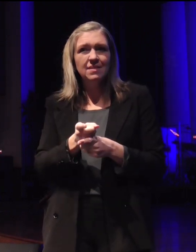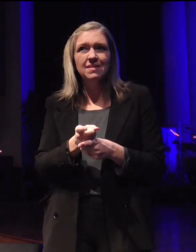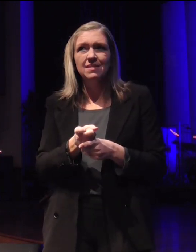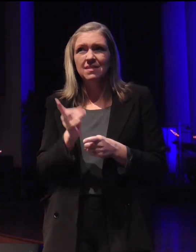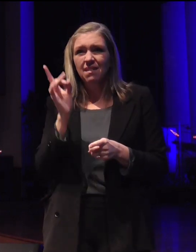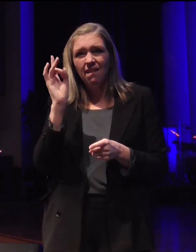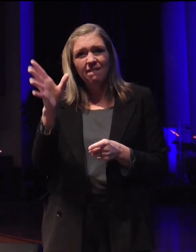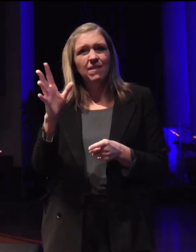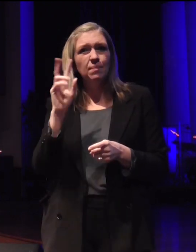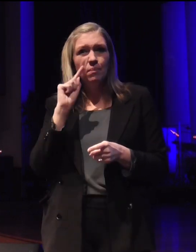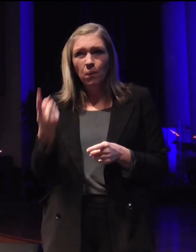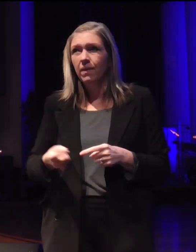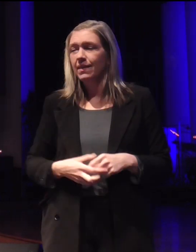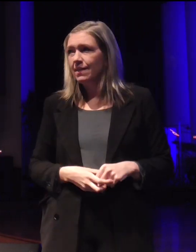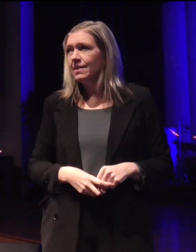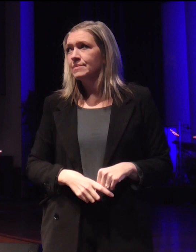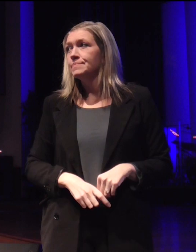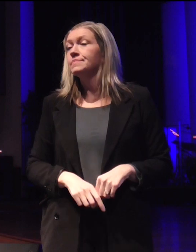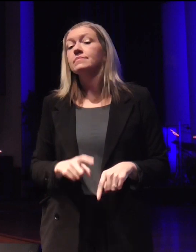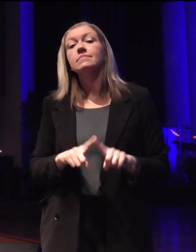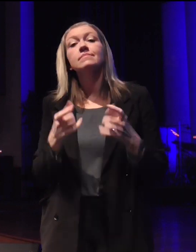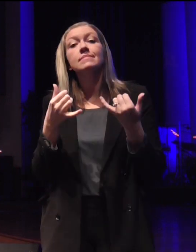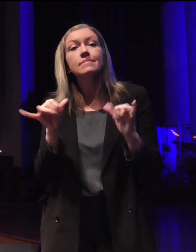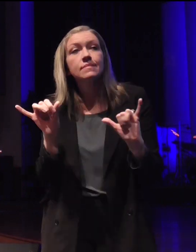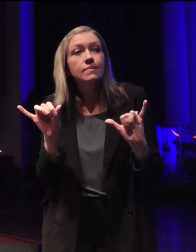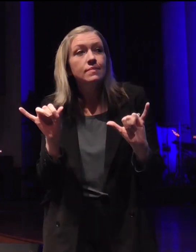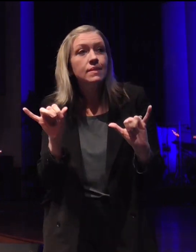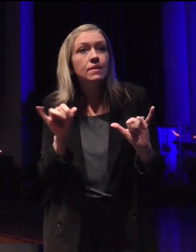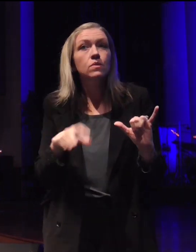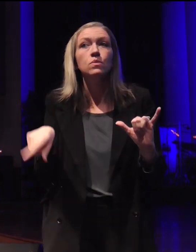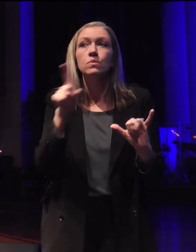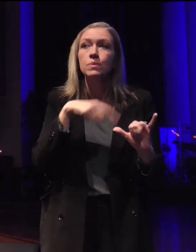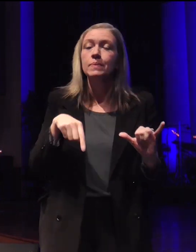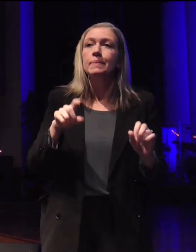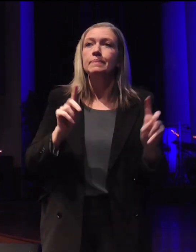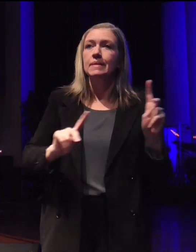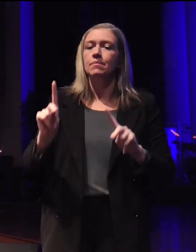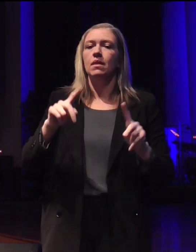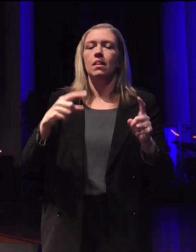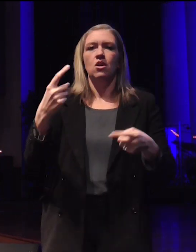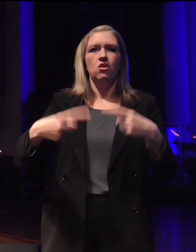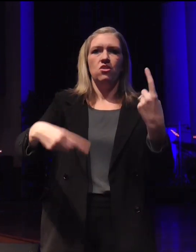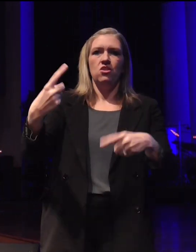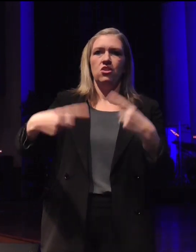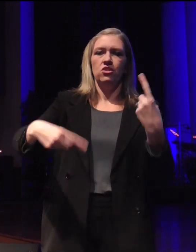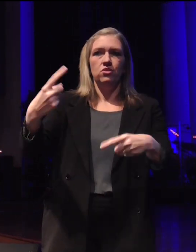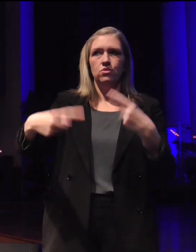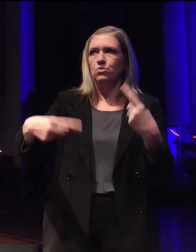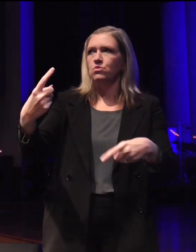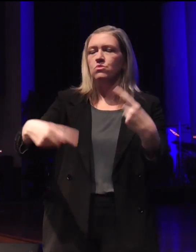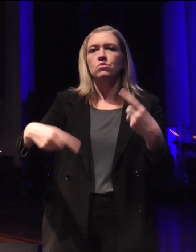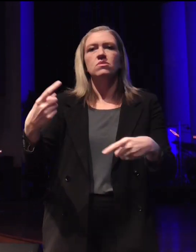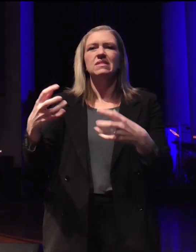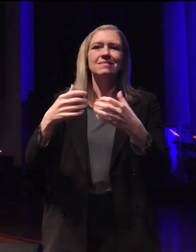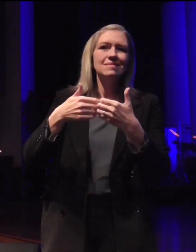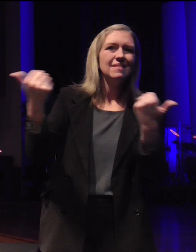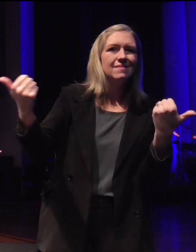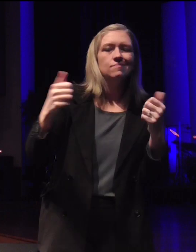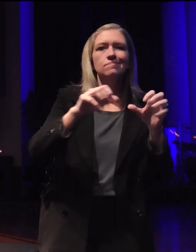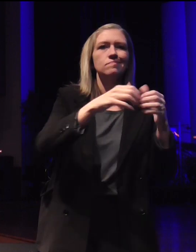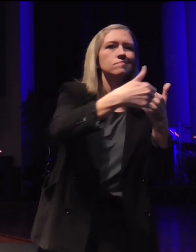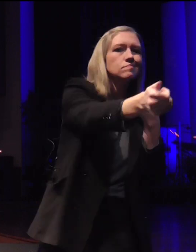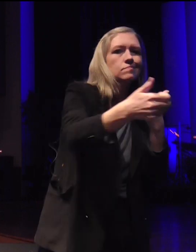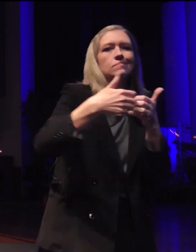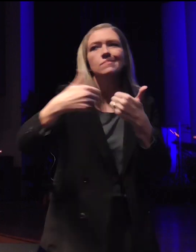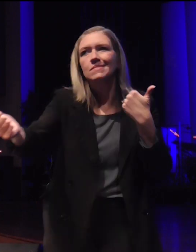awful, gosh darn boring. But still, we argue with each other and divide ourselves against each